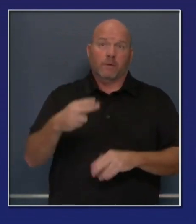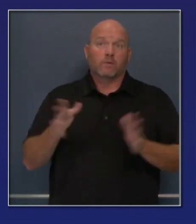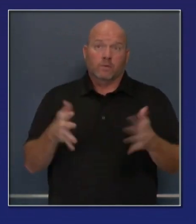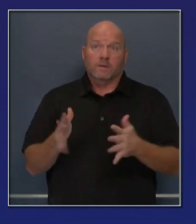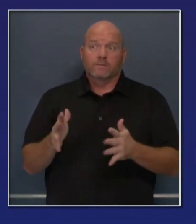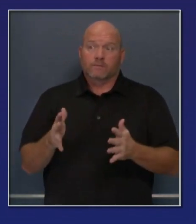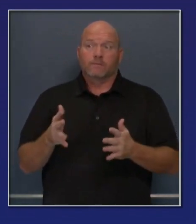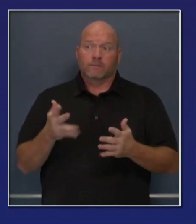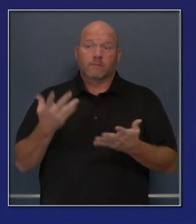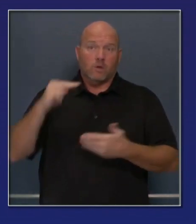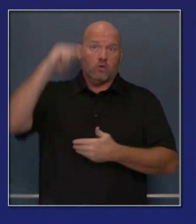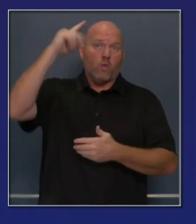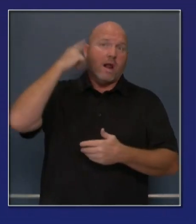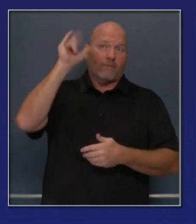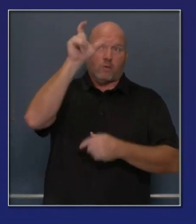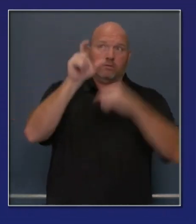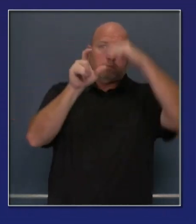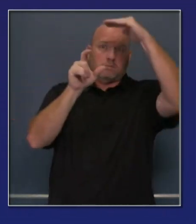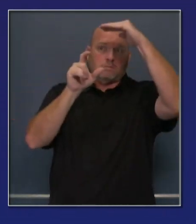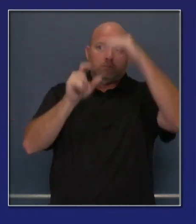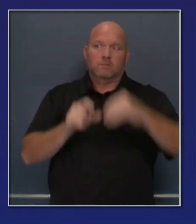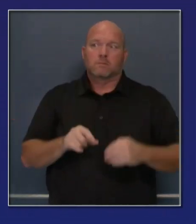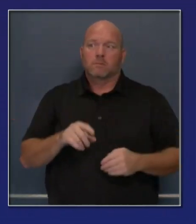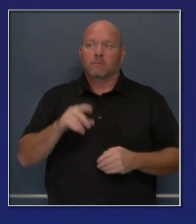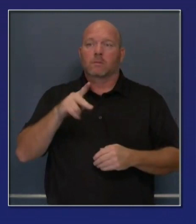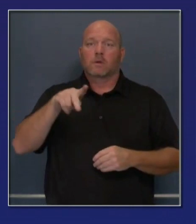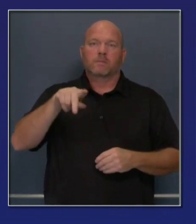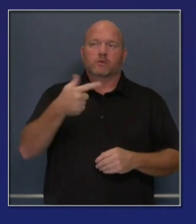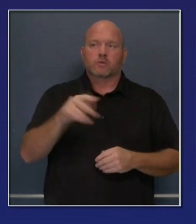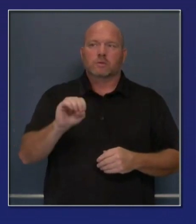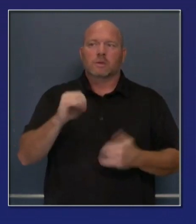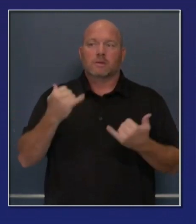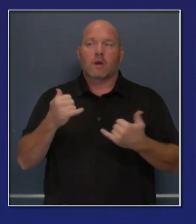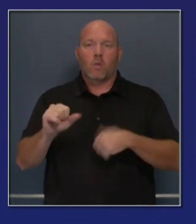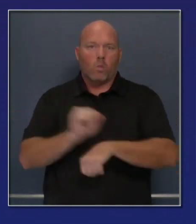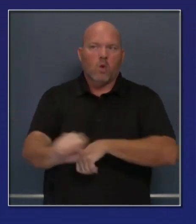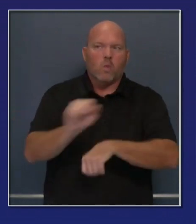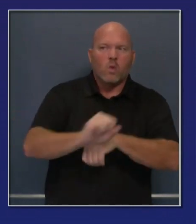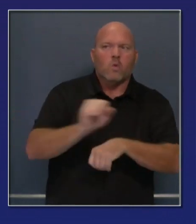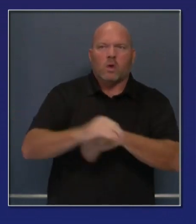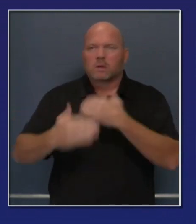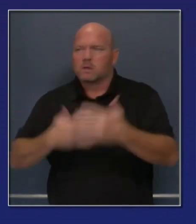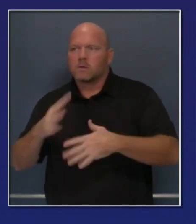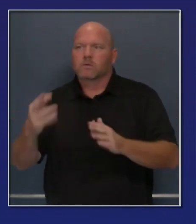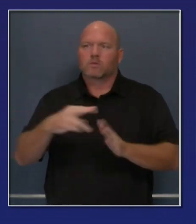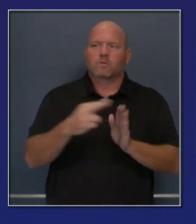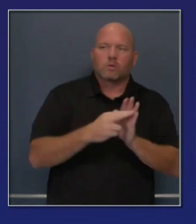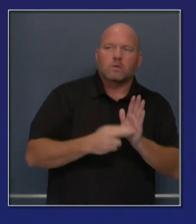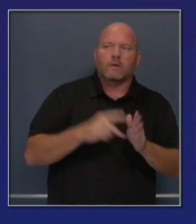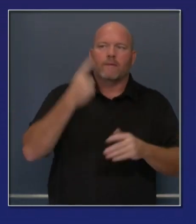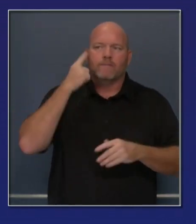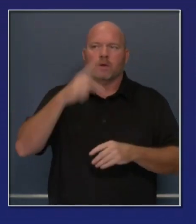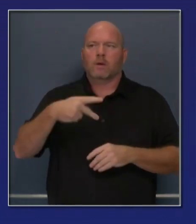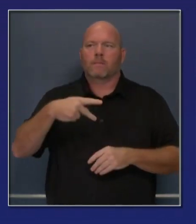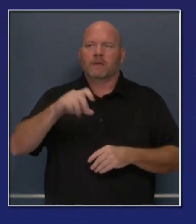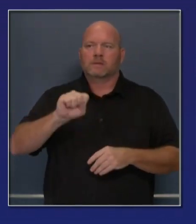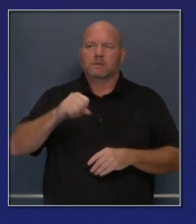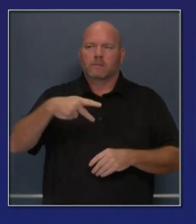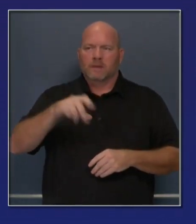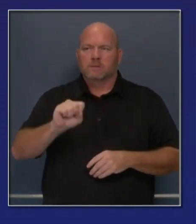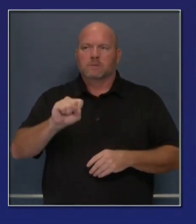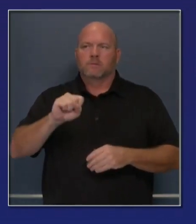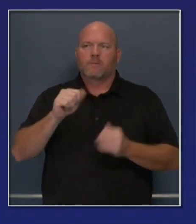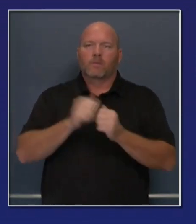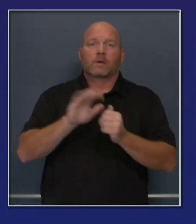California. So PG&E territory working on their protocols around PSPS, partnerships with the cities and